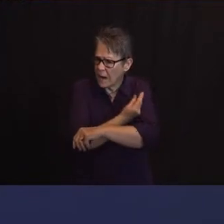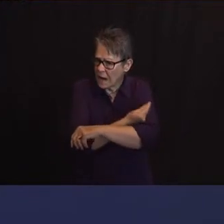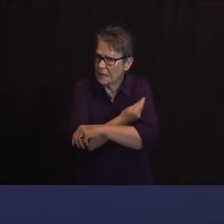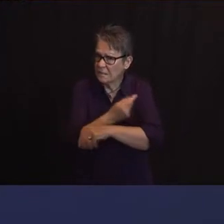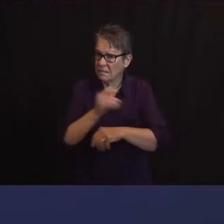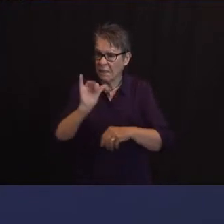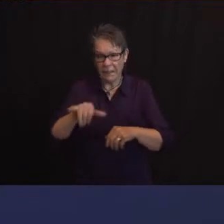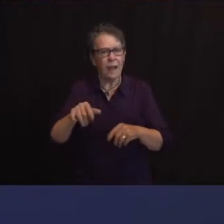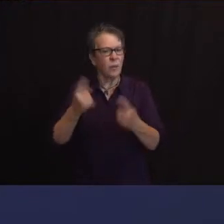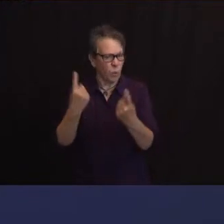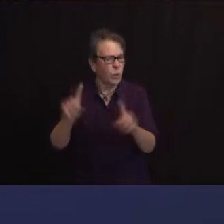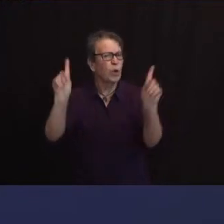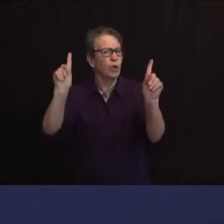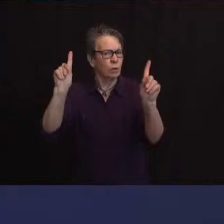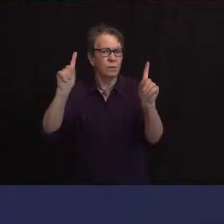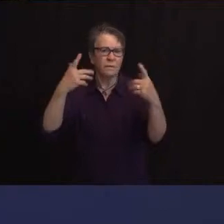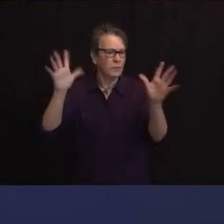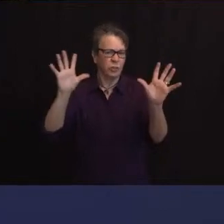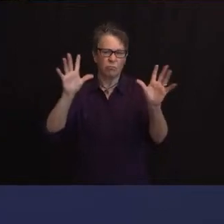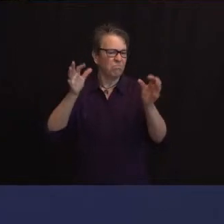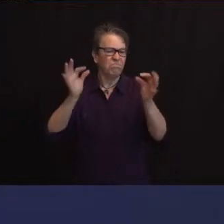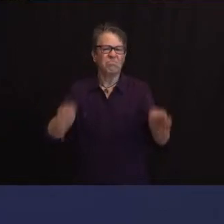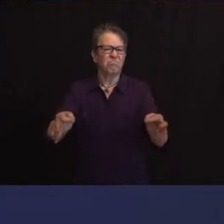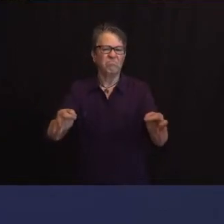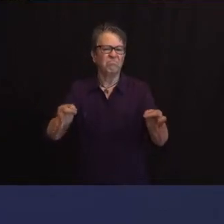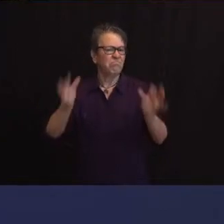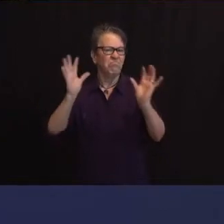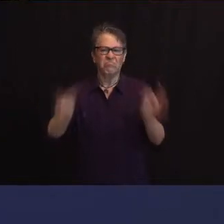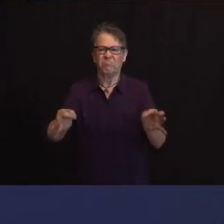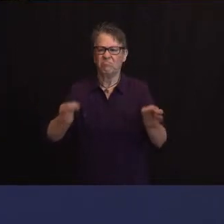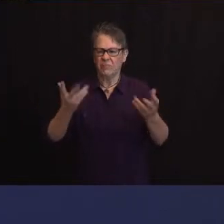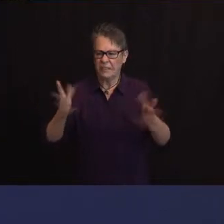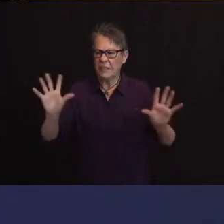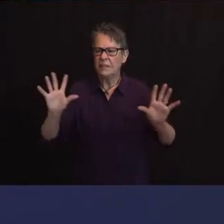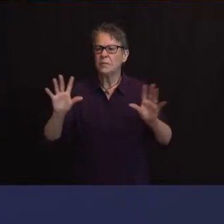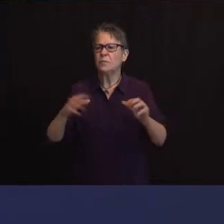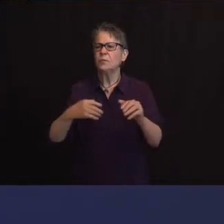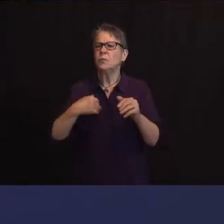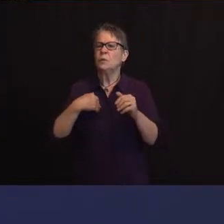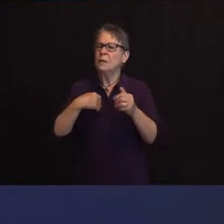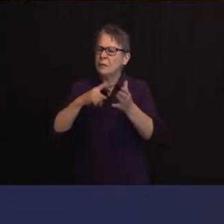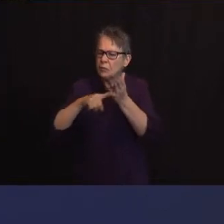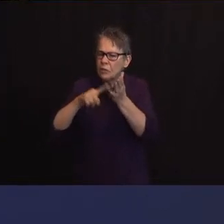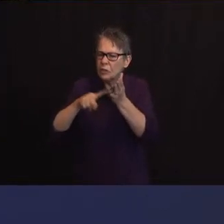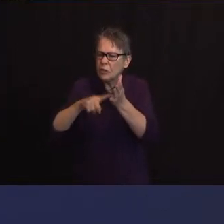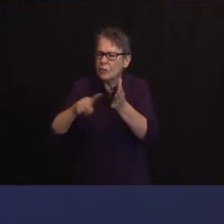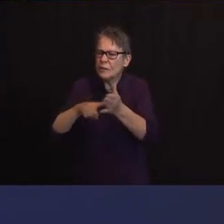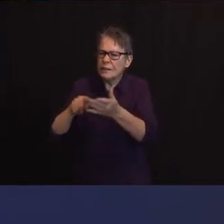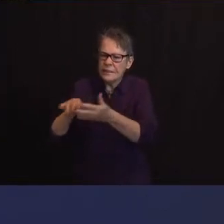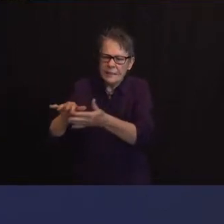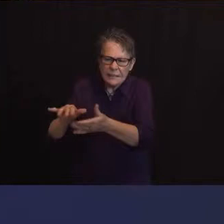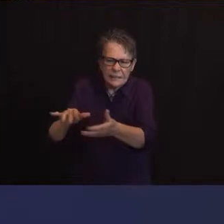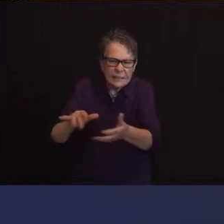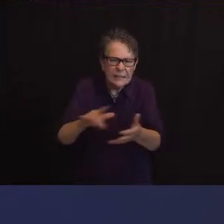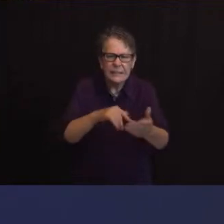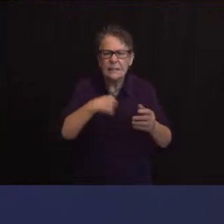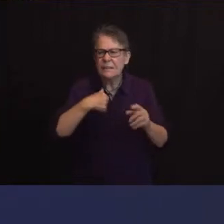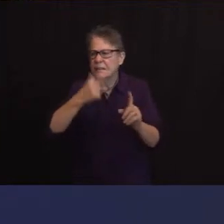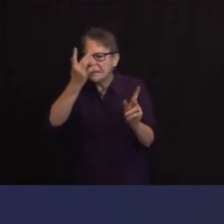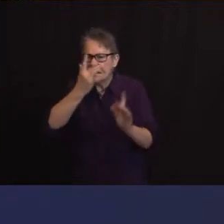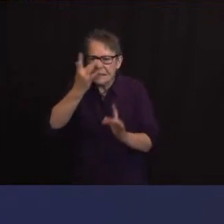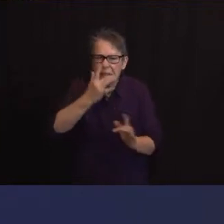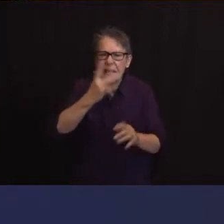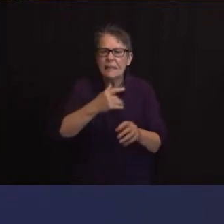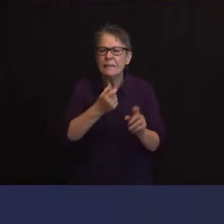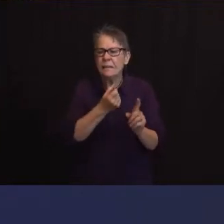obviously knowing as much as we can, particularly in the epidemiological world that Tina oversees, is incredibly important. But the data